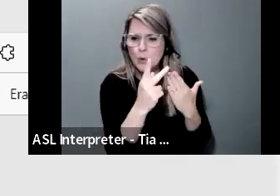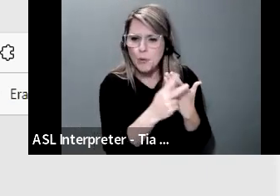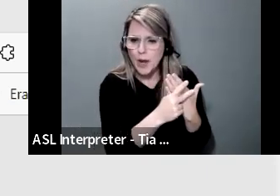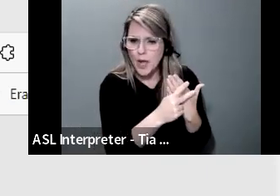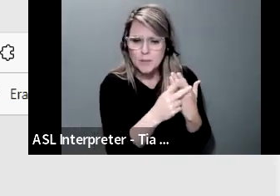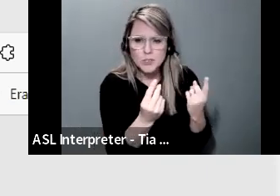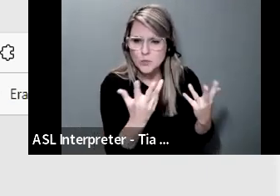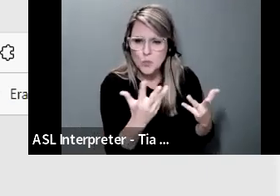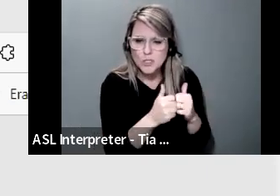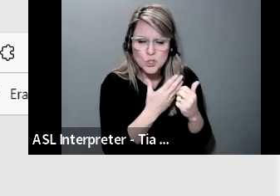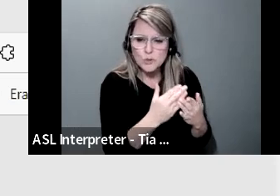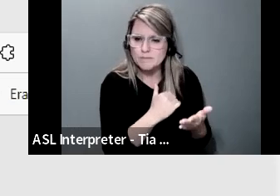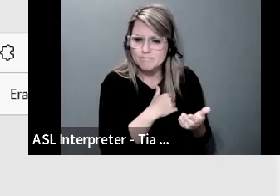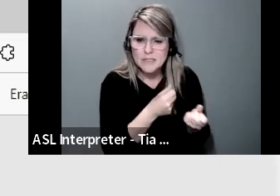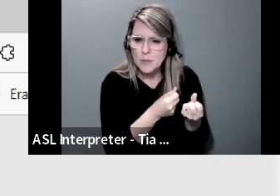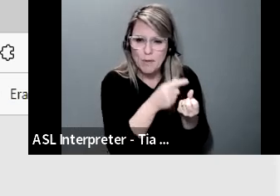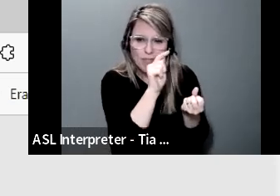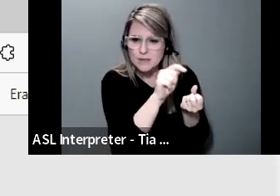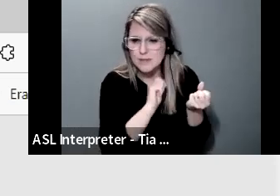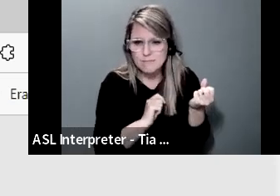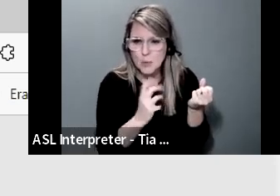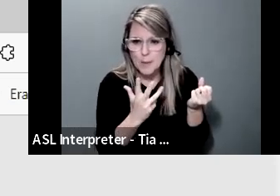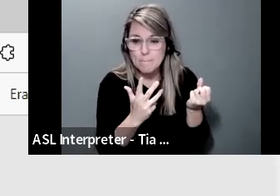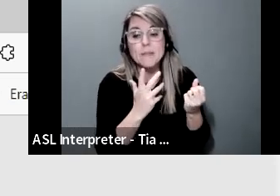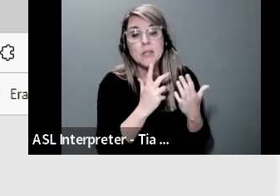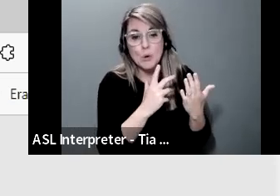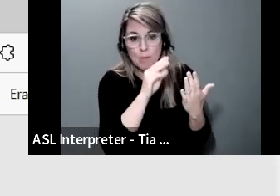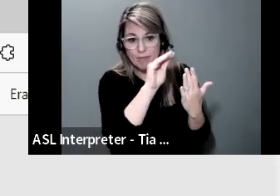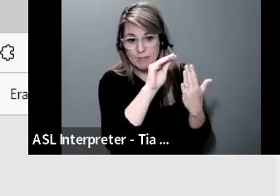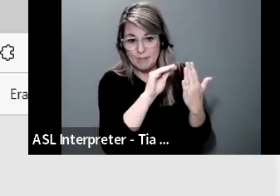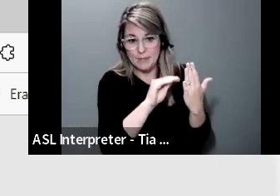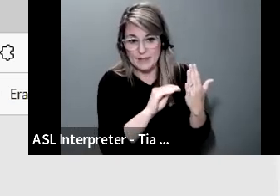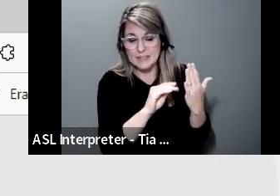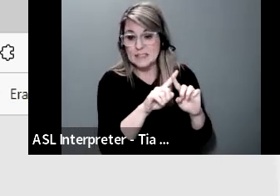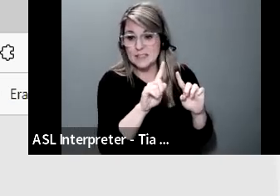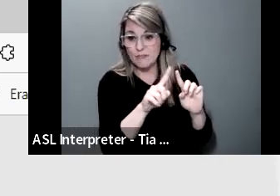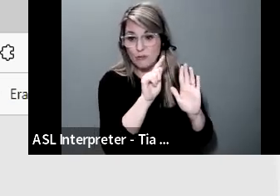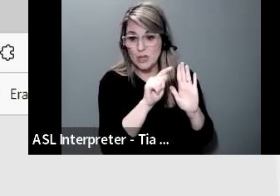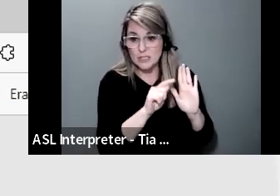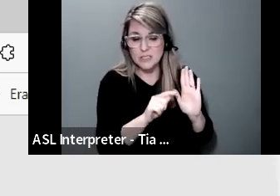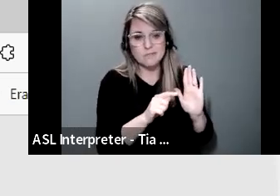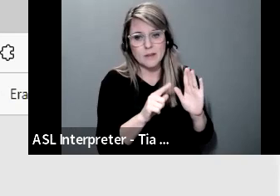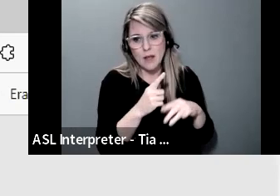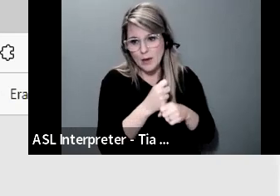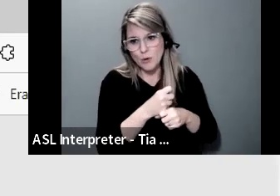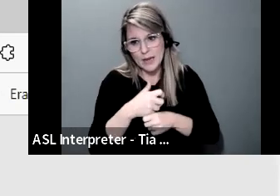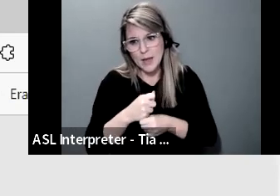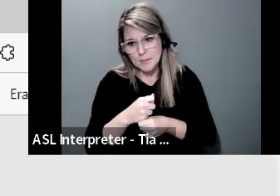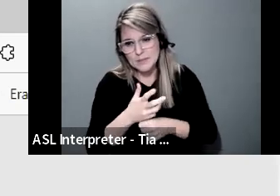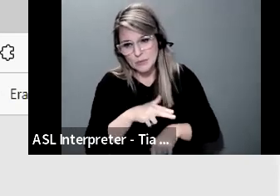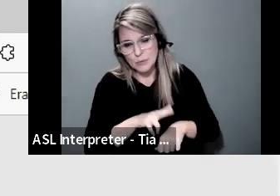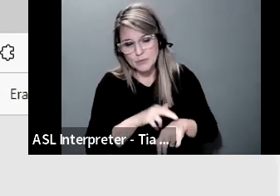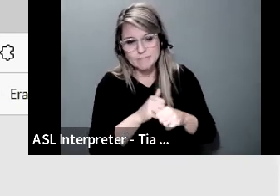protective factor? So if you look here, there are different things, and there's lots of acronyms in the